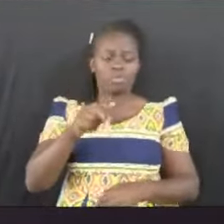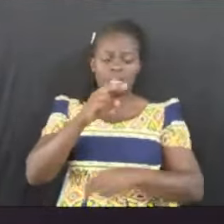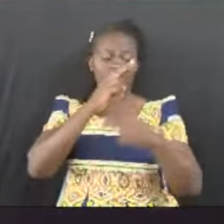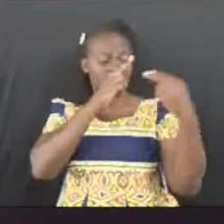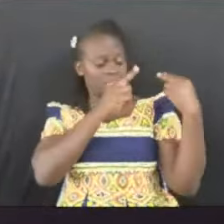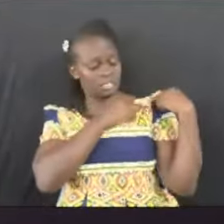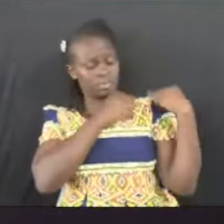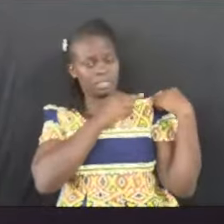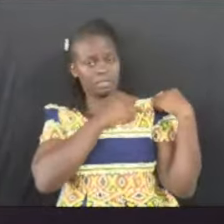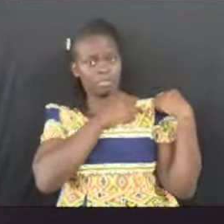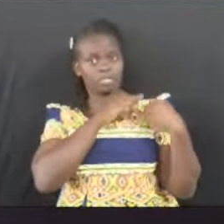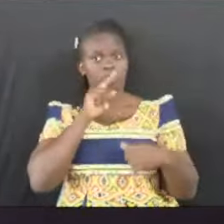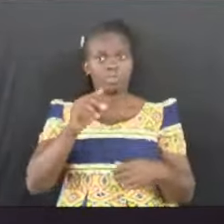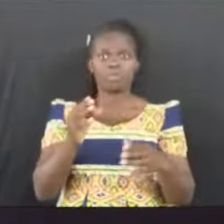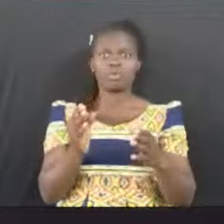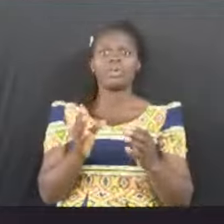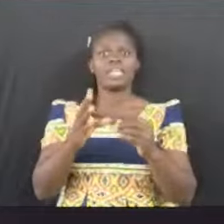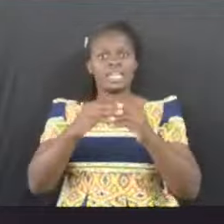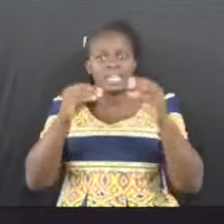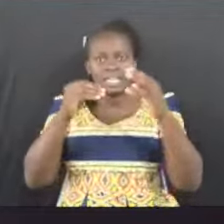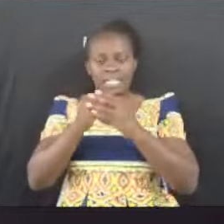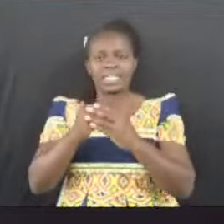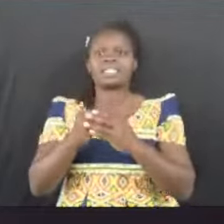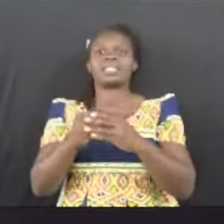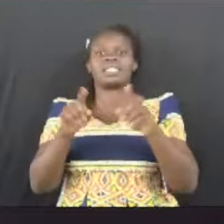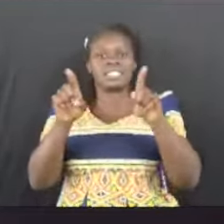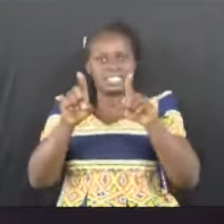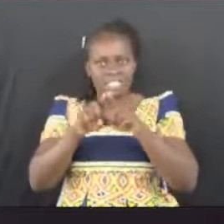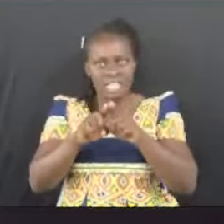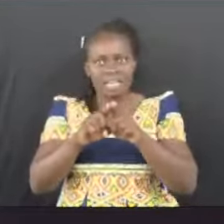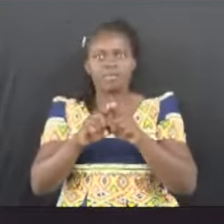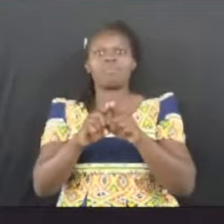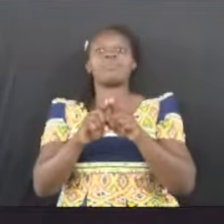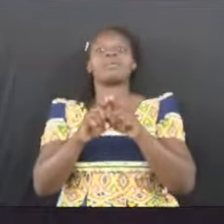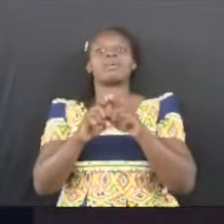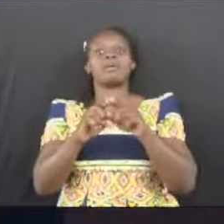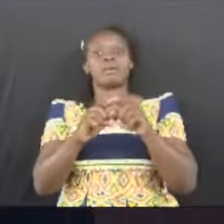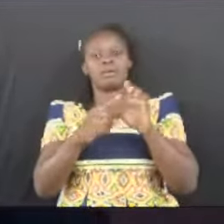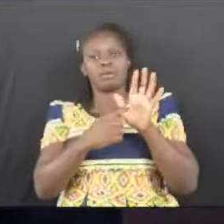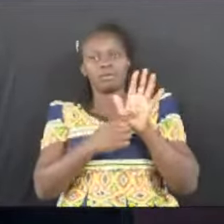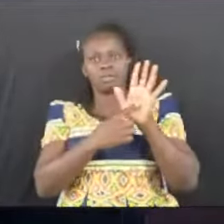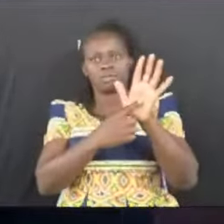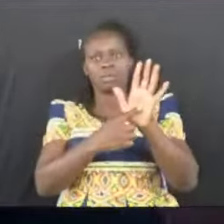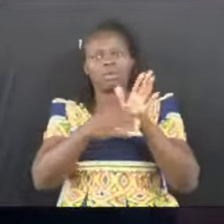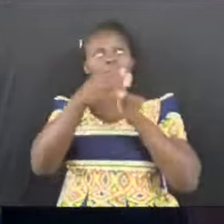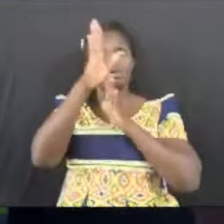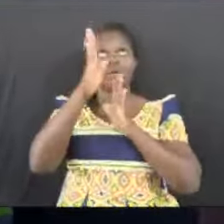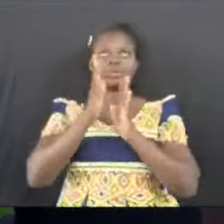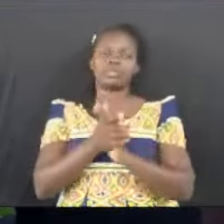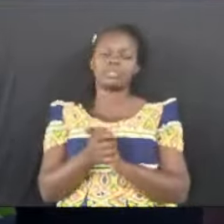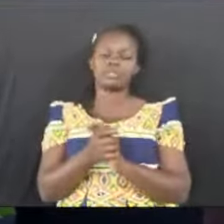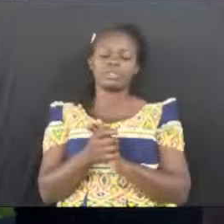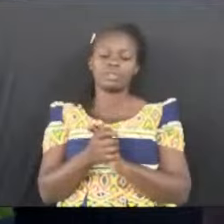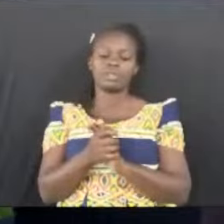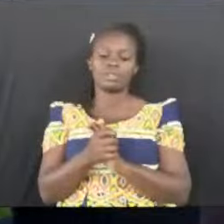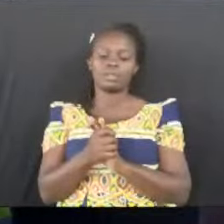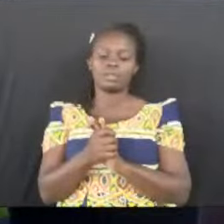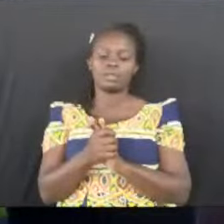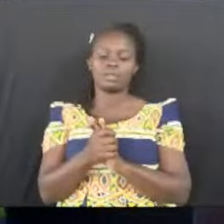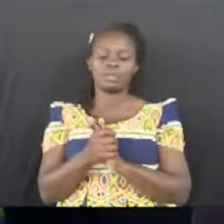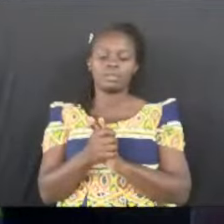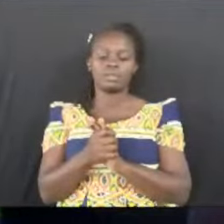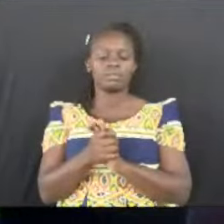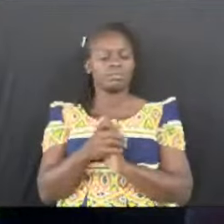created in the image of God. Every person, and by the way, I will develop that this week. You